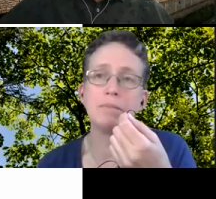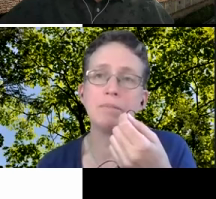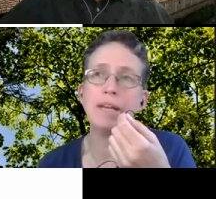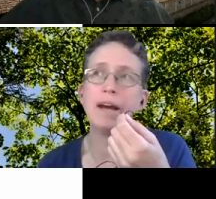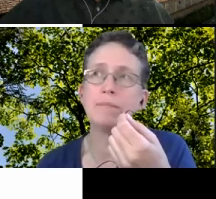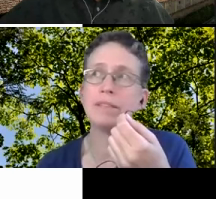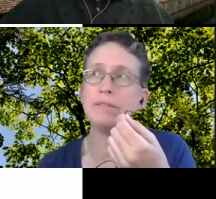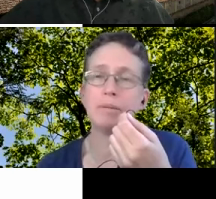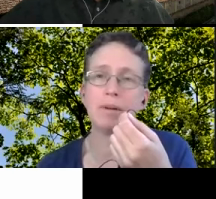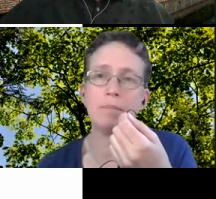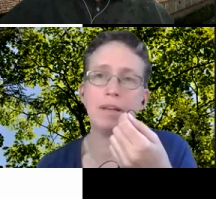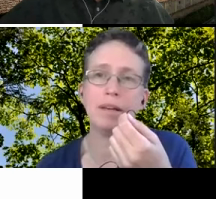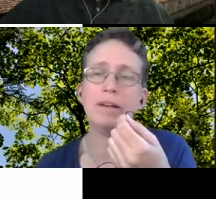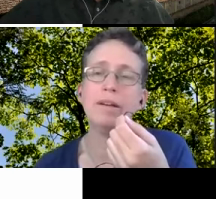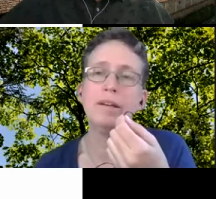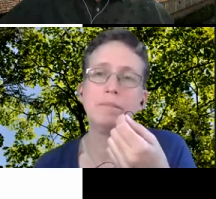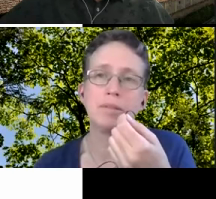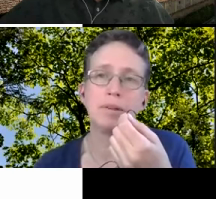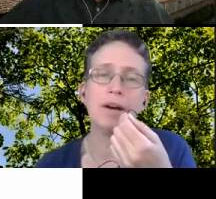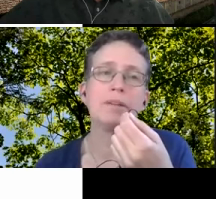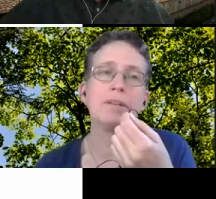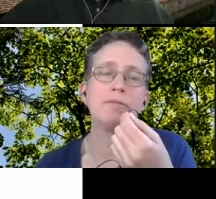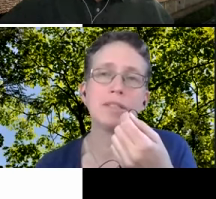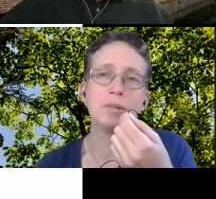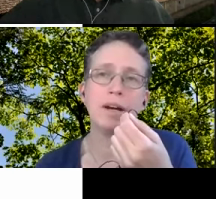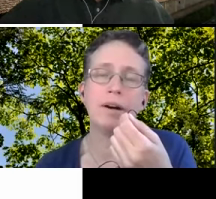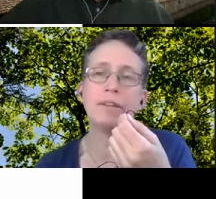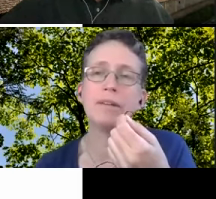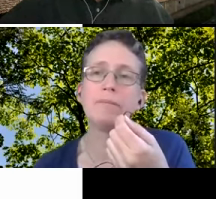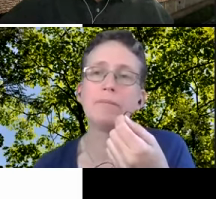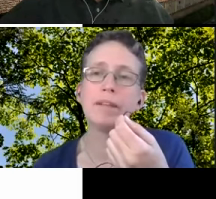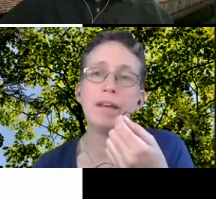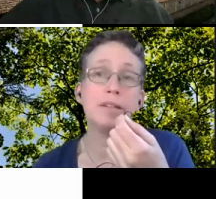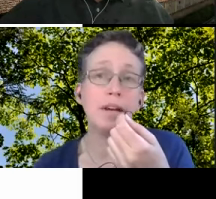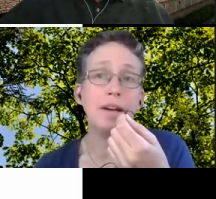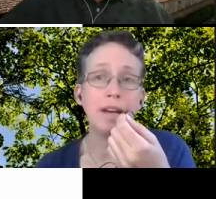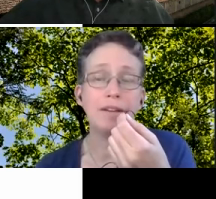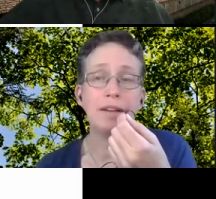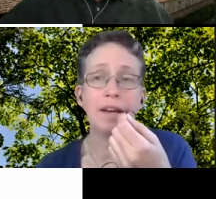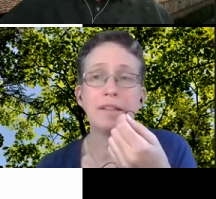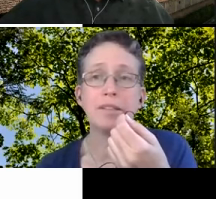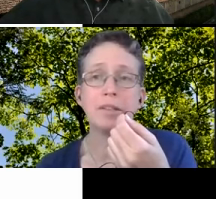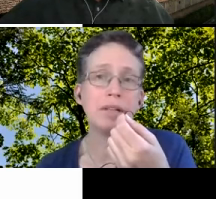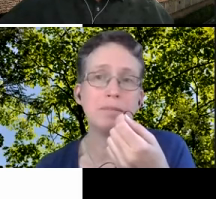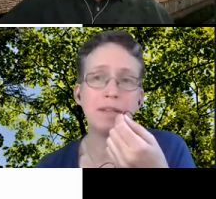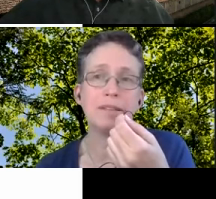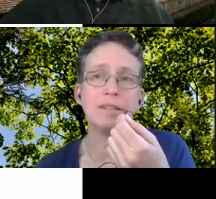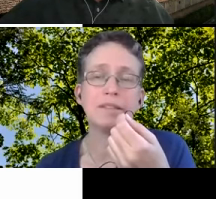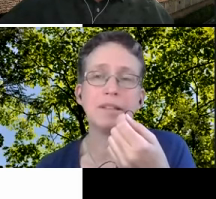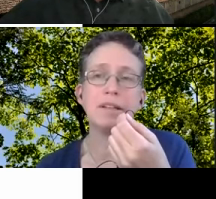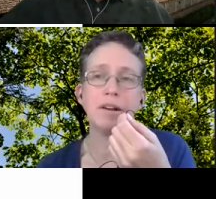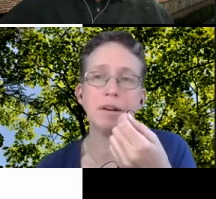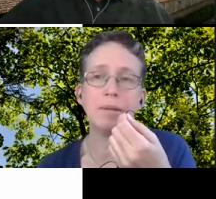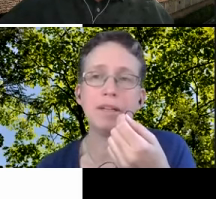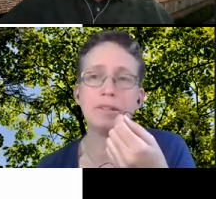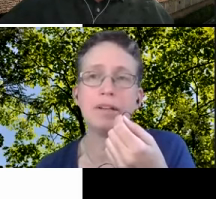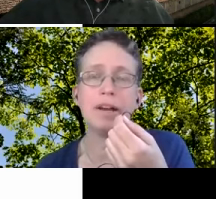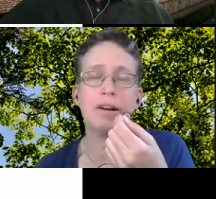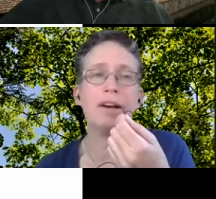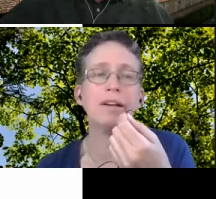there's many aspects of human well-being, mental health, physical health, that are tied to having access to green spaces in our